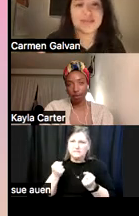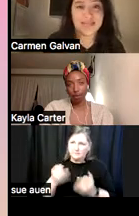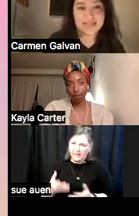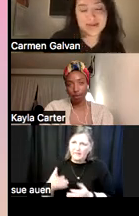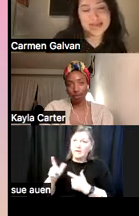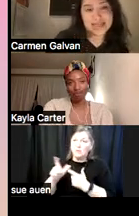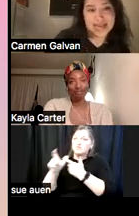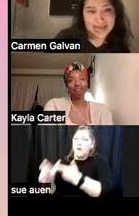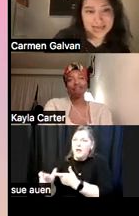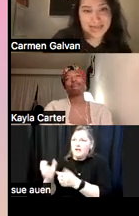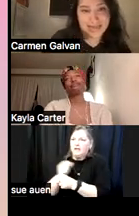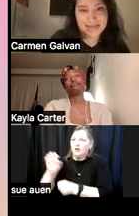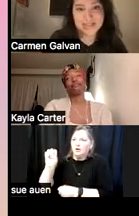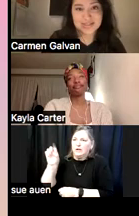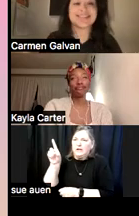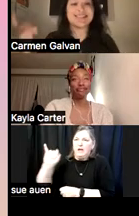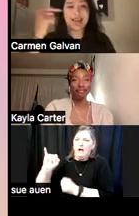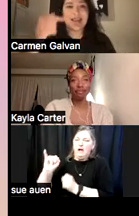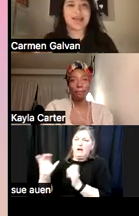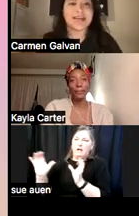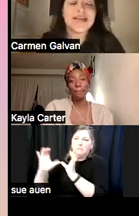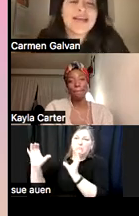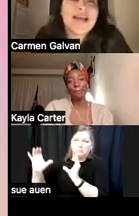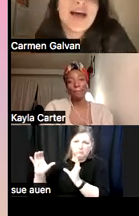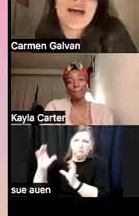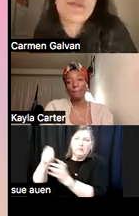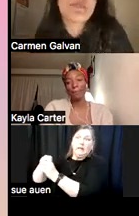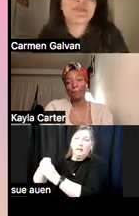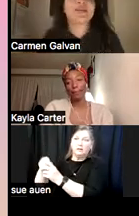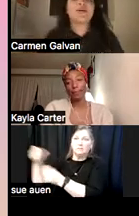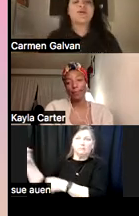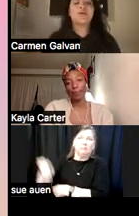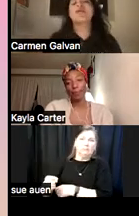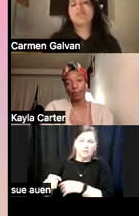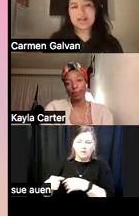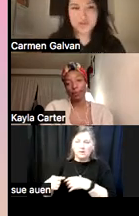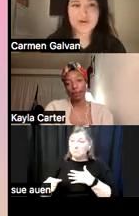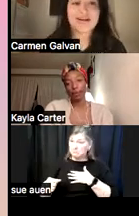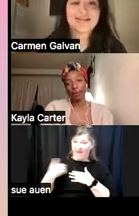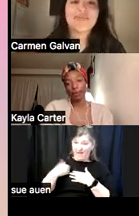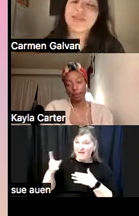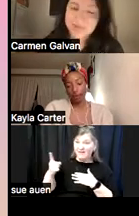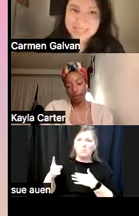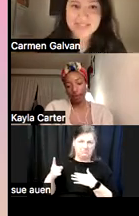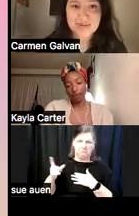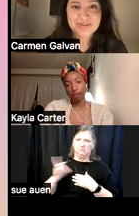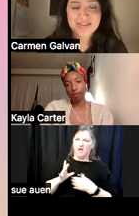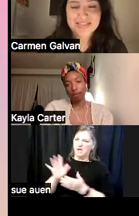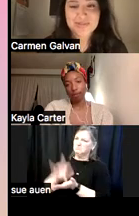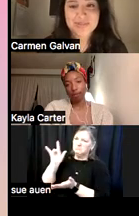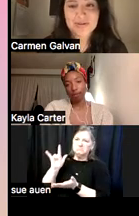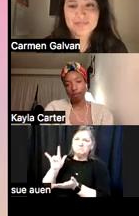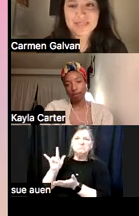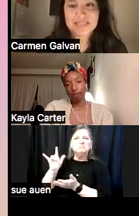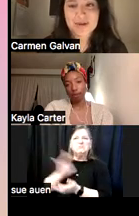get their EDI consultants in, we make sure that we use that to our